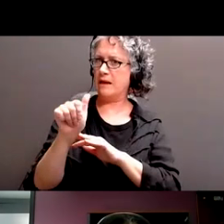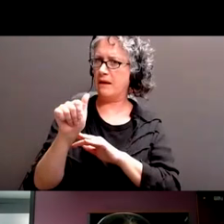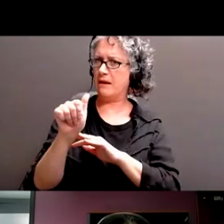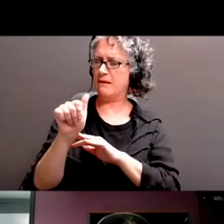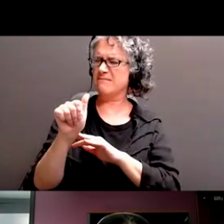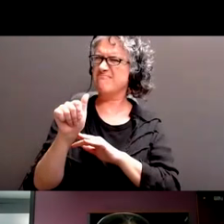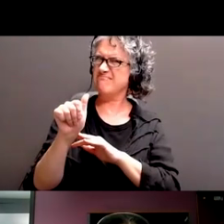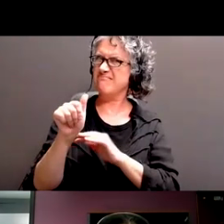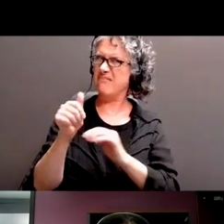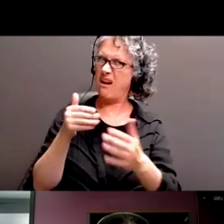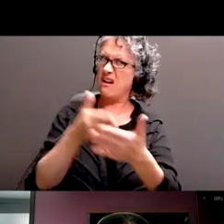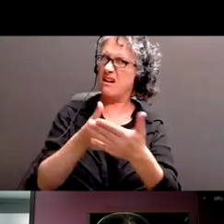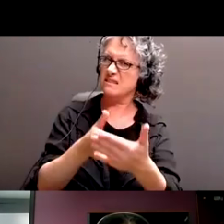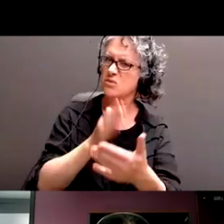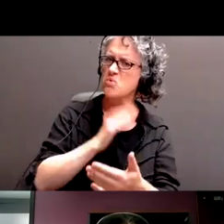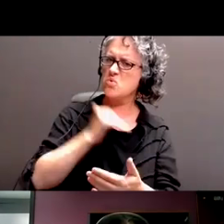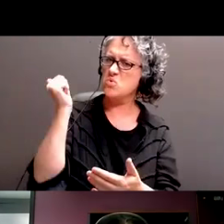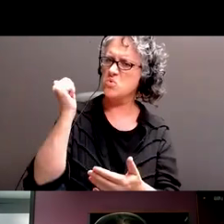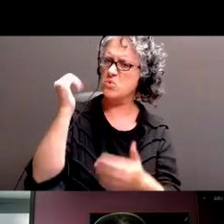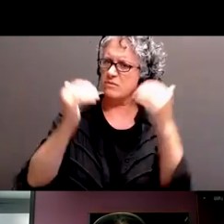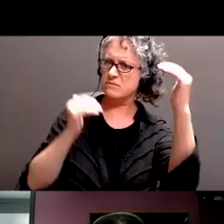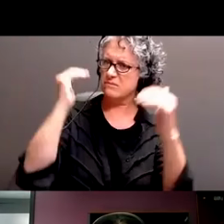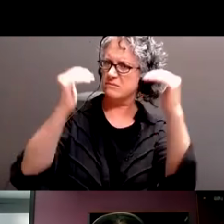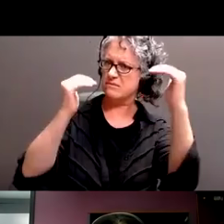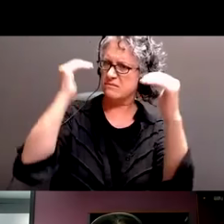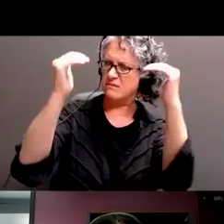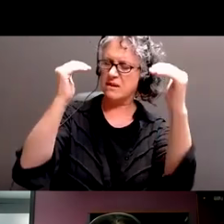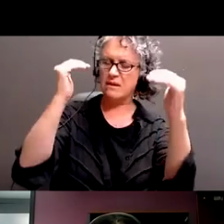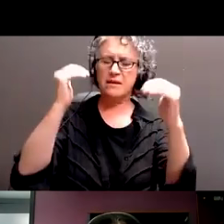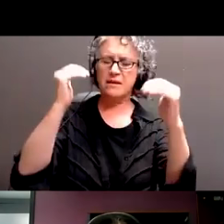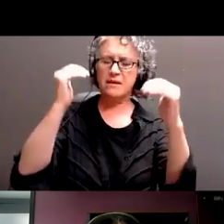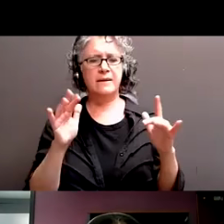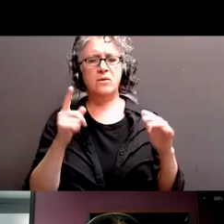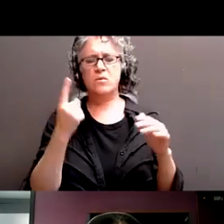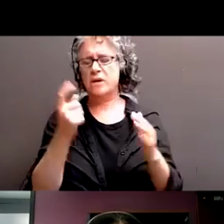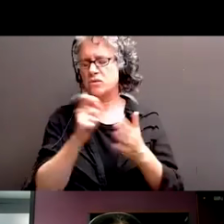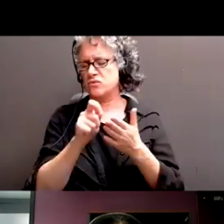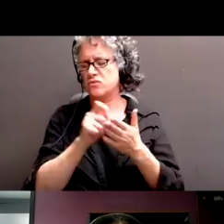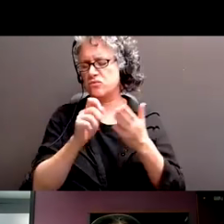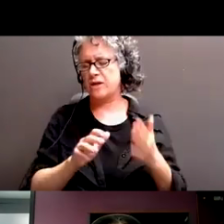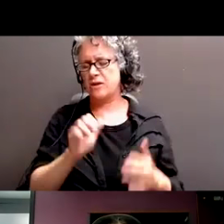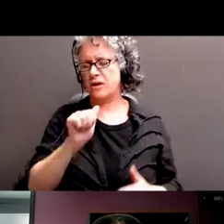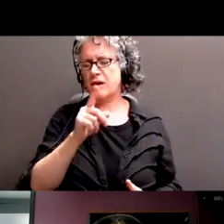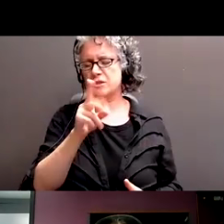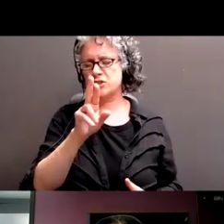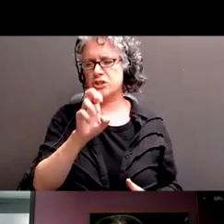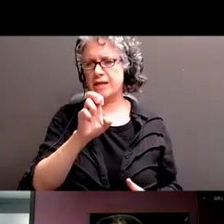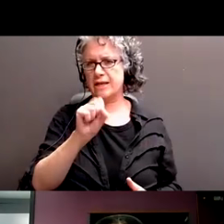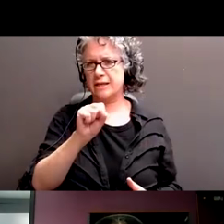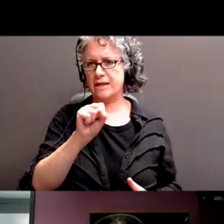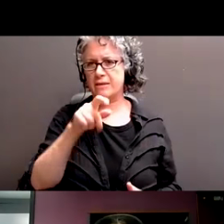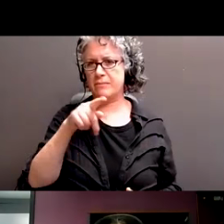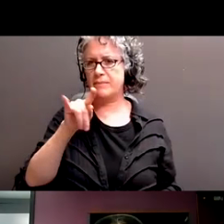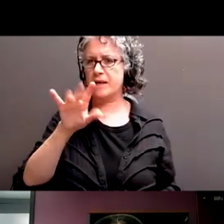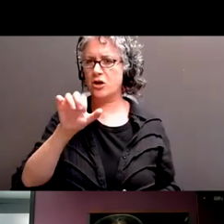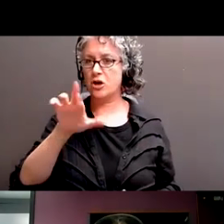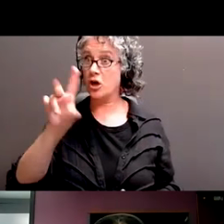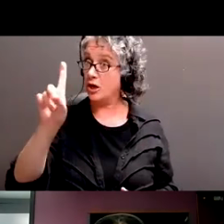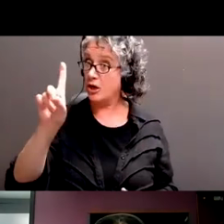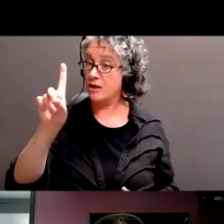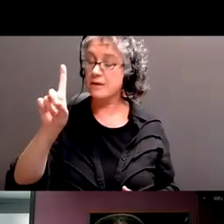adults. And there was a writer, Andre Picard, who writes for the Globe and Mail, that talks about